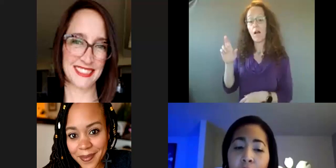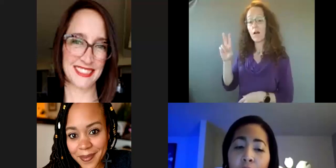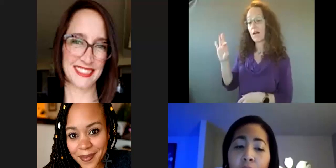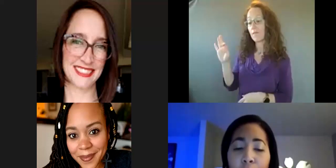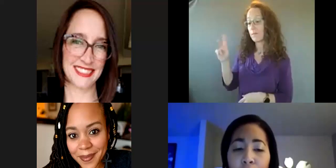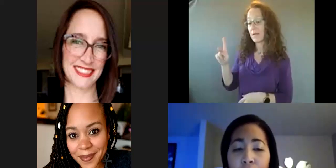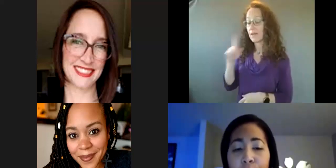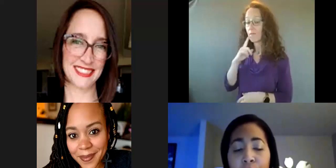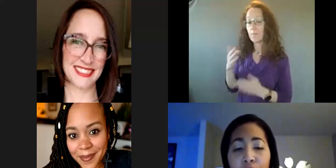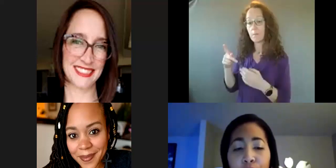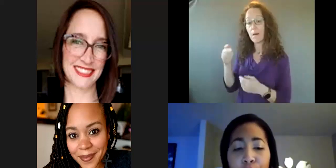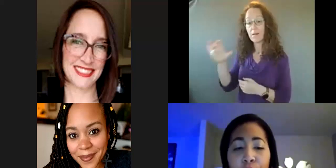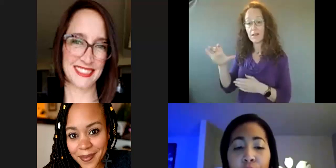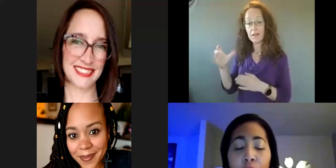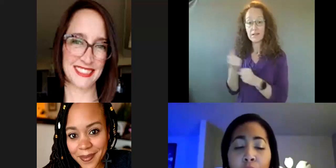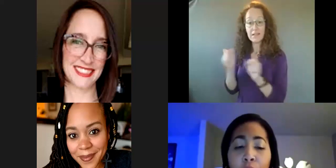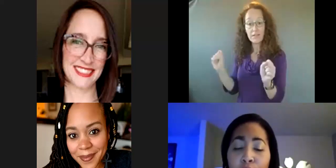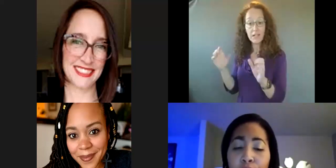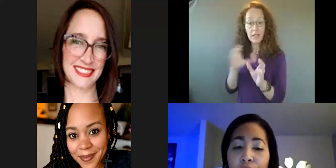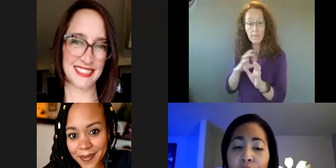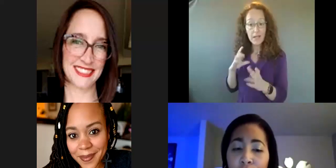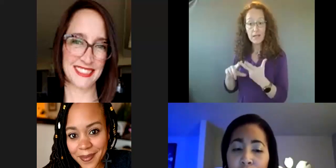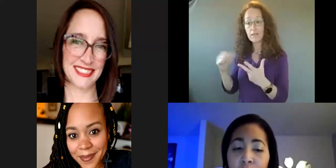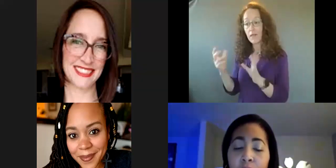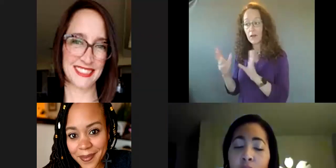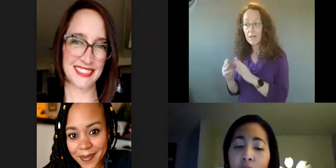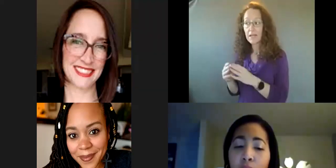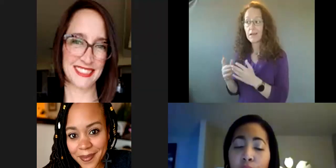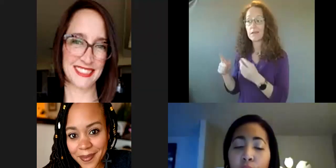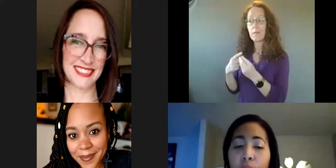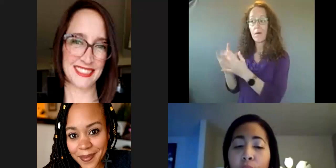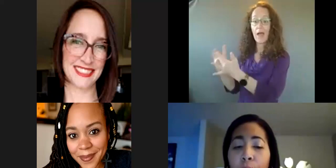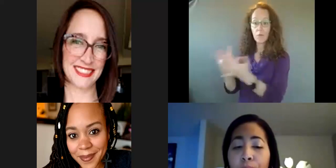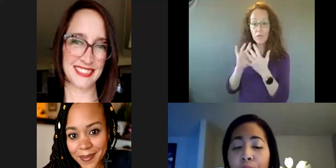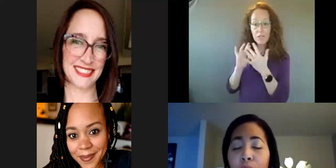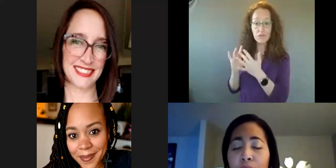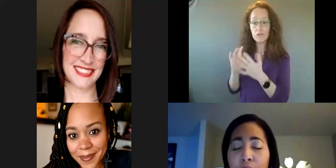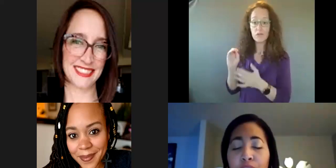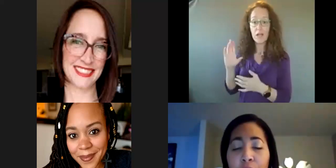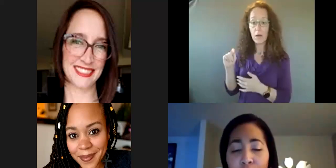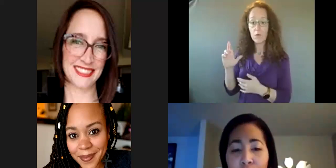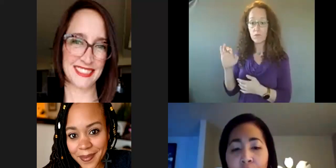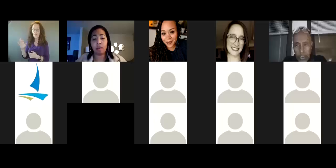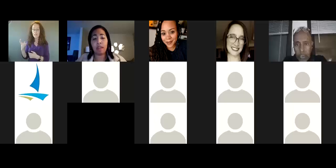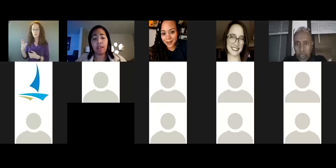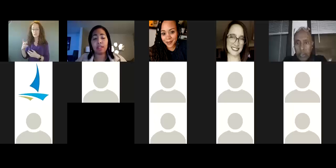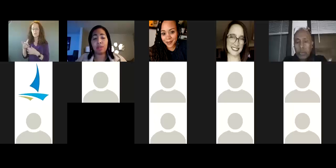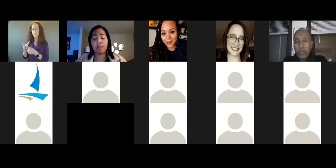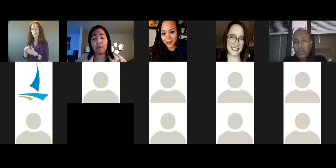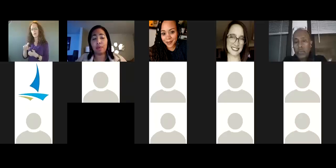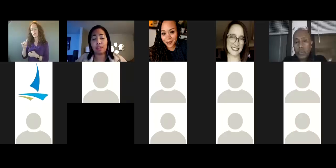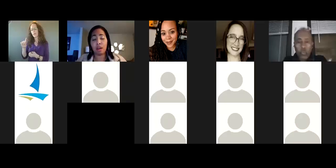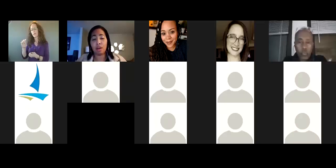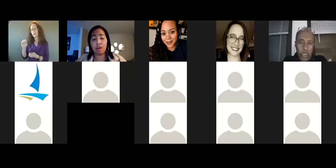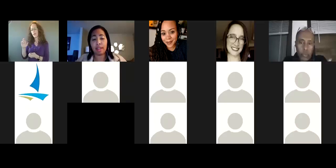and other meetings related to, uh, outreach teams for, um, the Derek Chauvin trial is